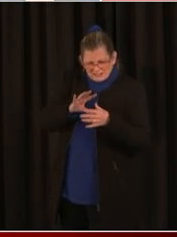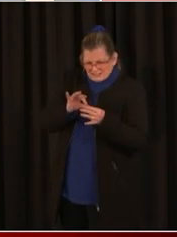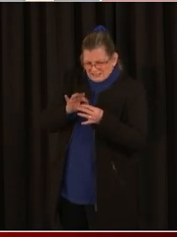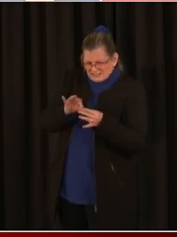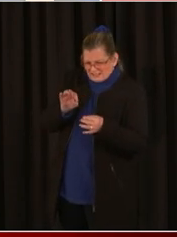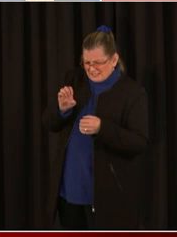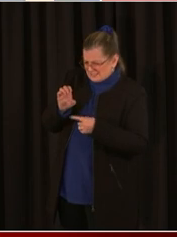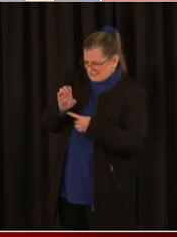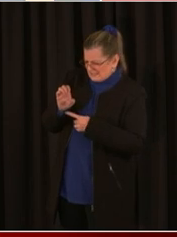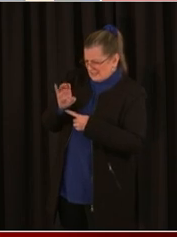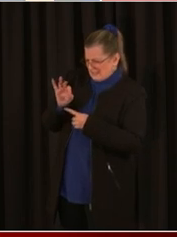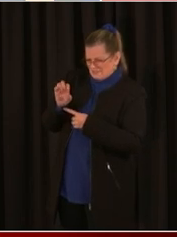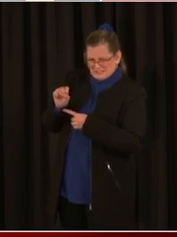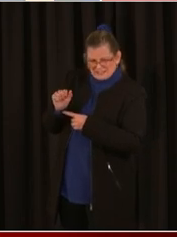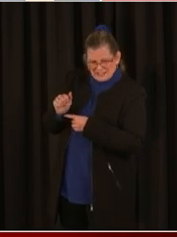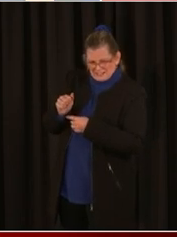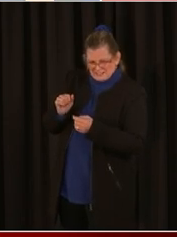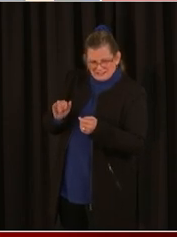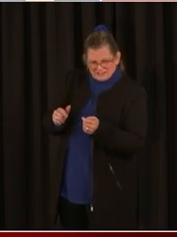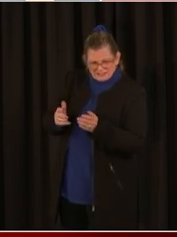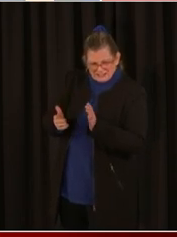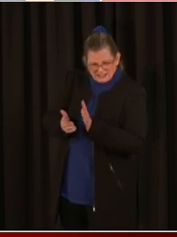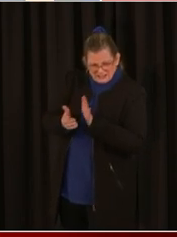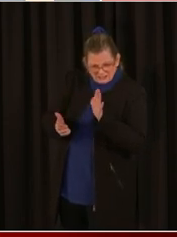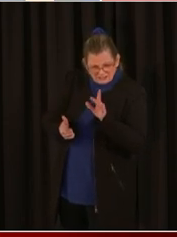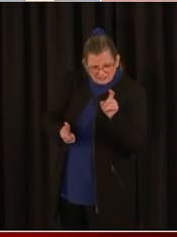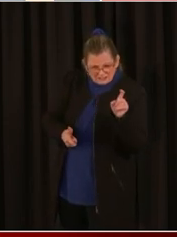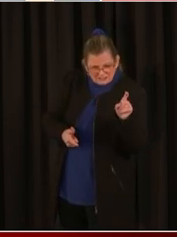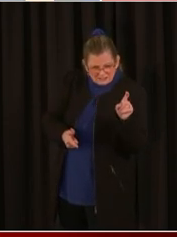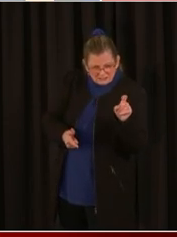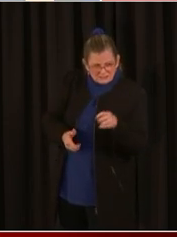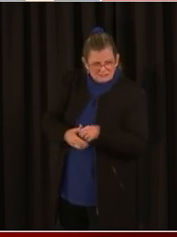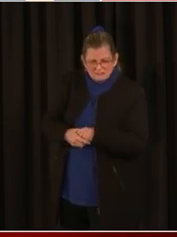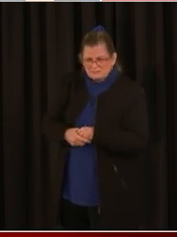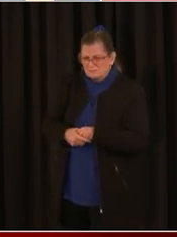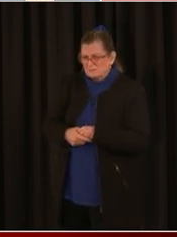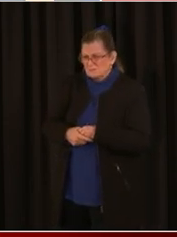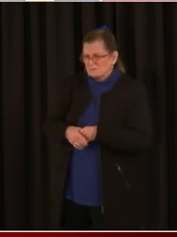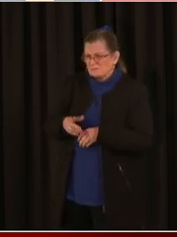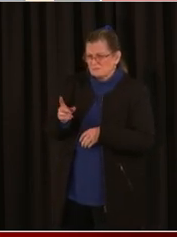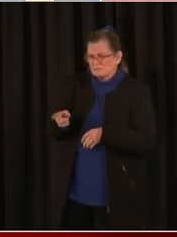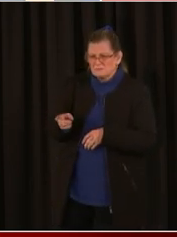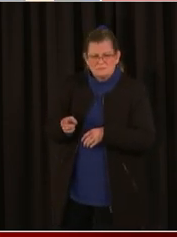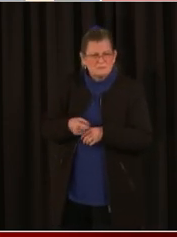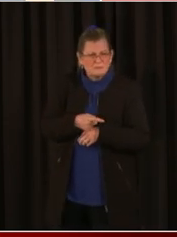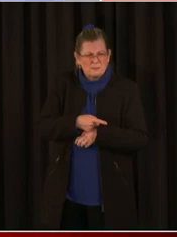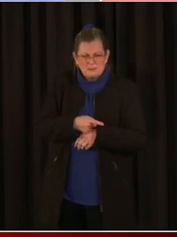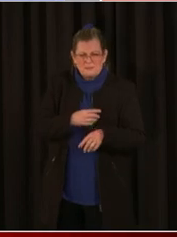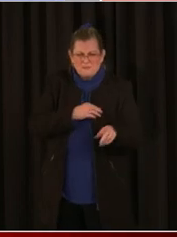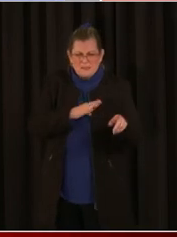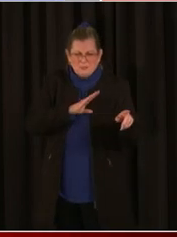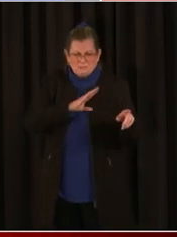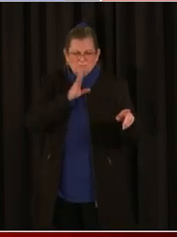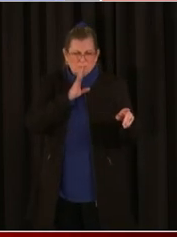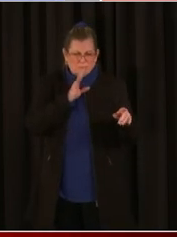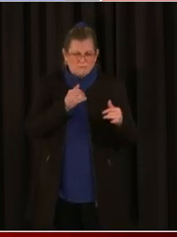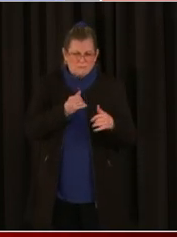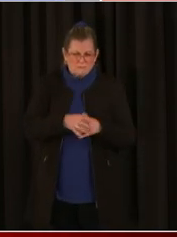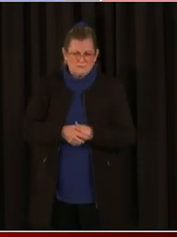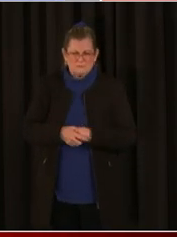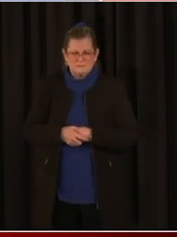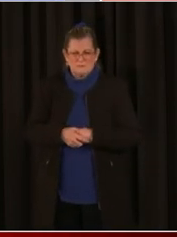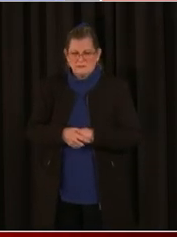the CFSA bill would do something illegal, create this entity that is not compliant with the law. Well, let me say this, but then